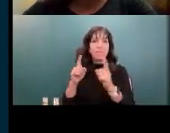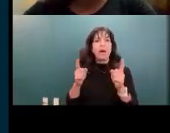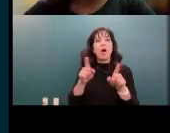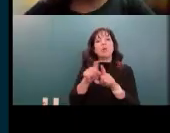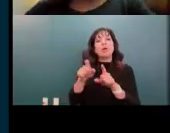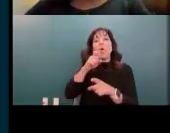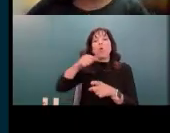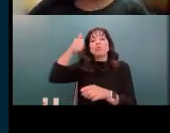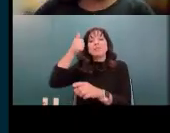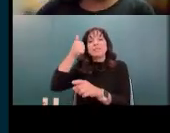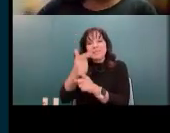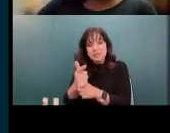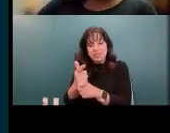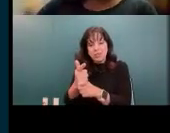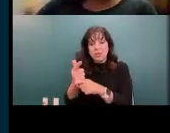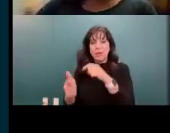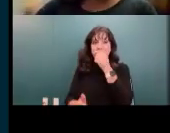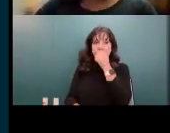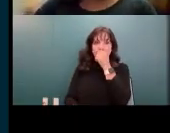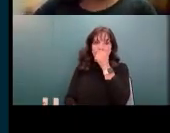older sister.